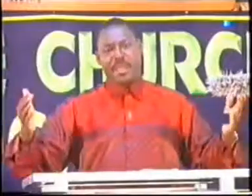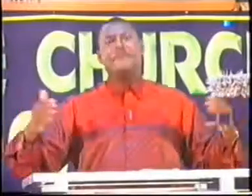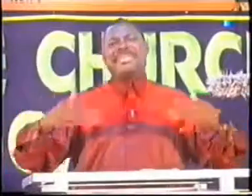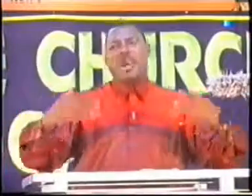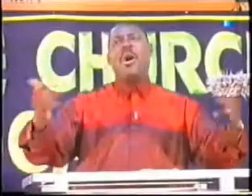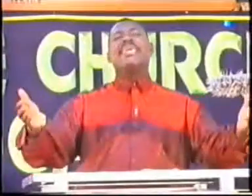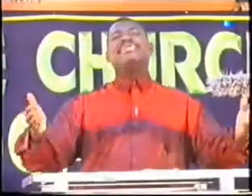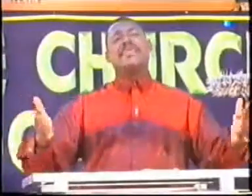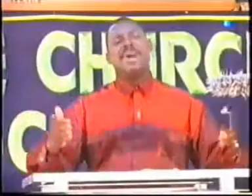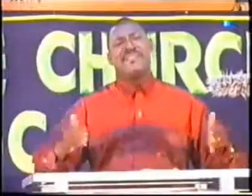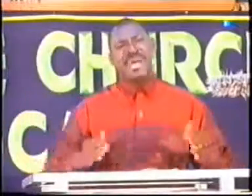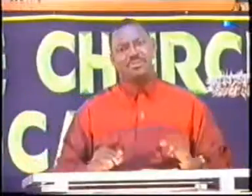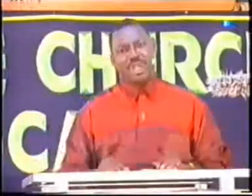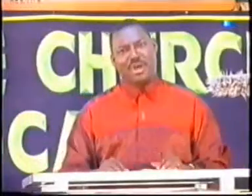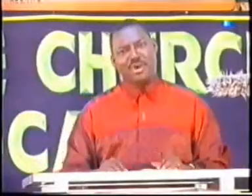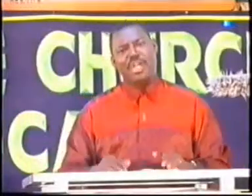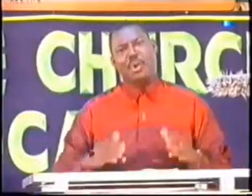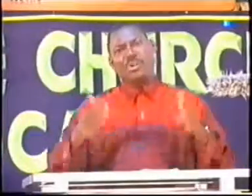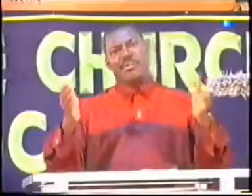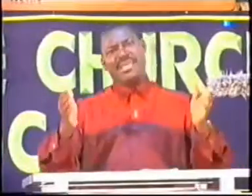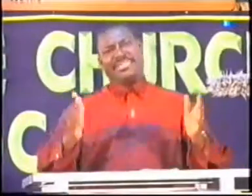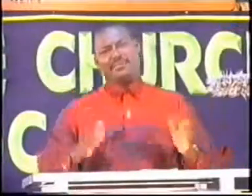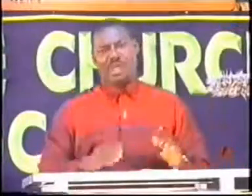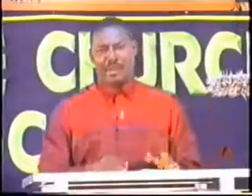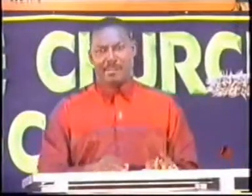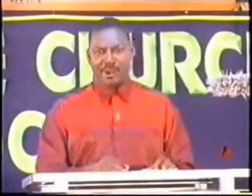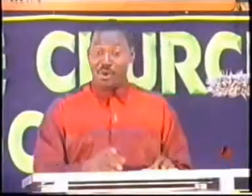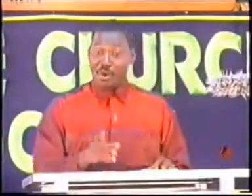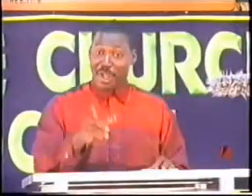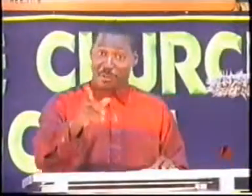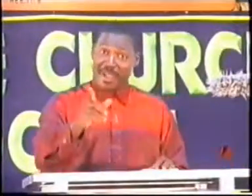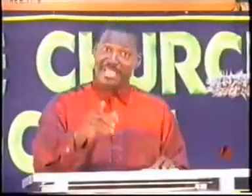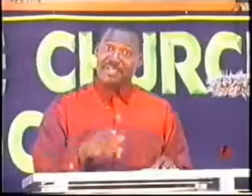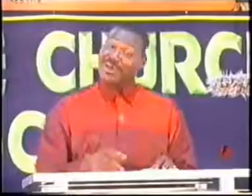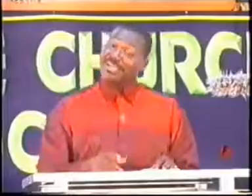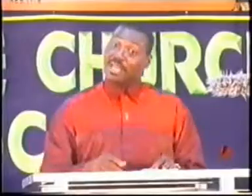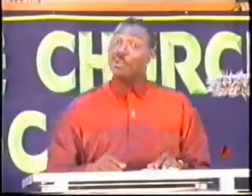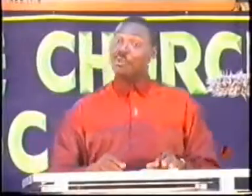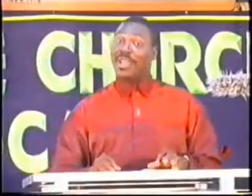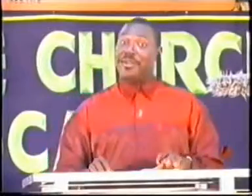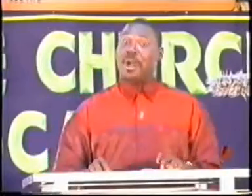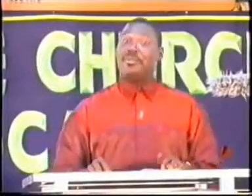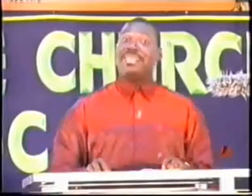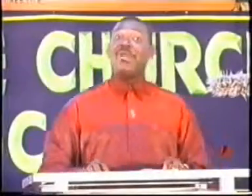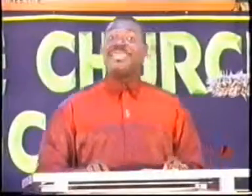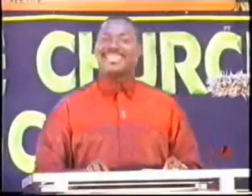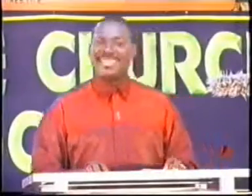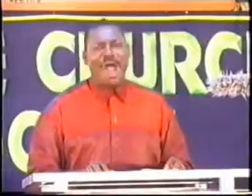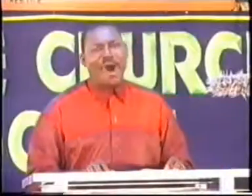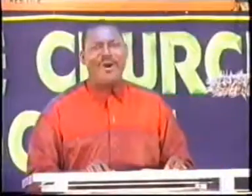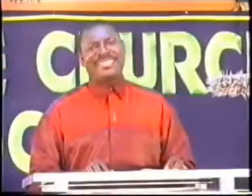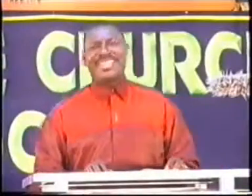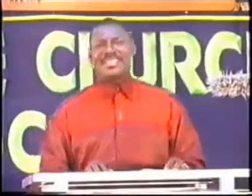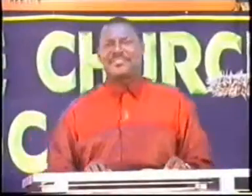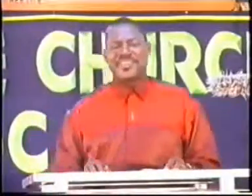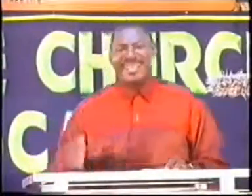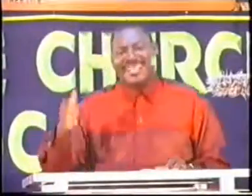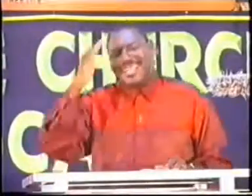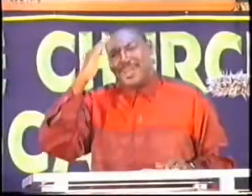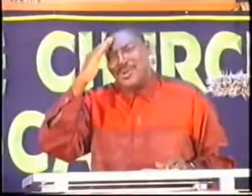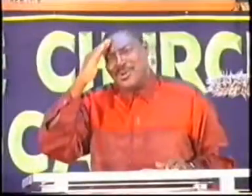wo bisa won ensam e pass adisu e ho na won ama ewrade asam so ebe bo o yankopon enhira salute one another with a holy kiss. All the churches